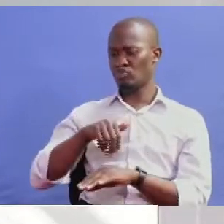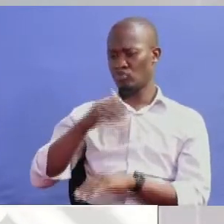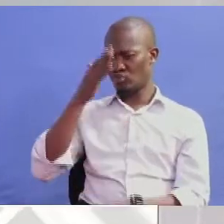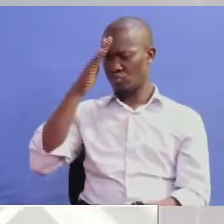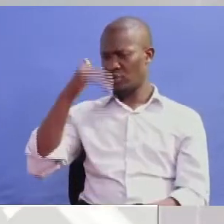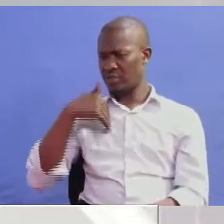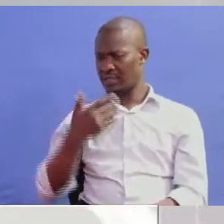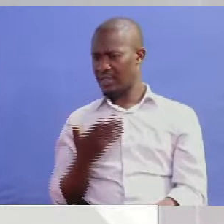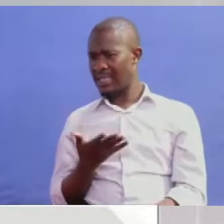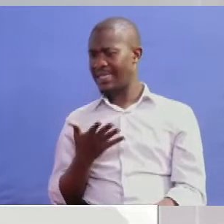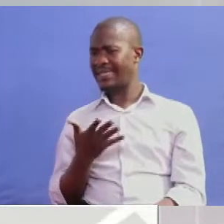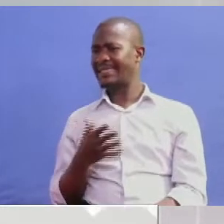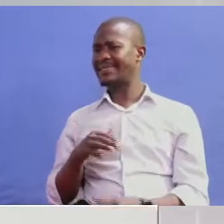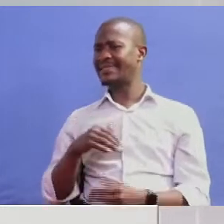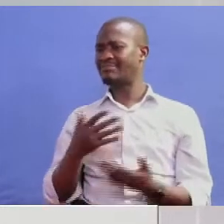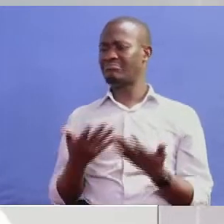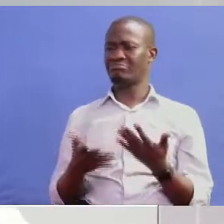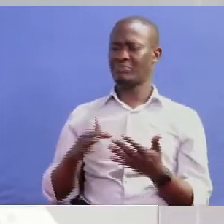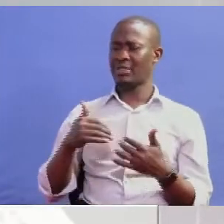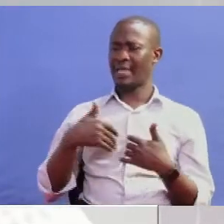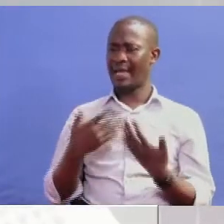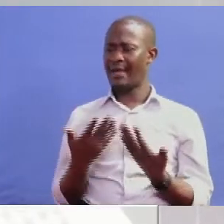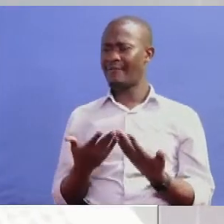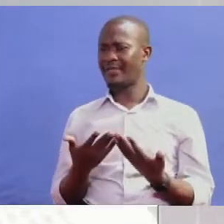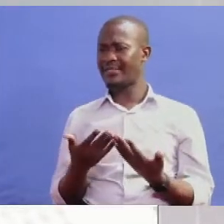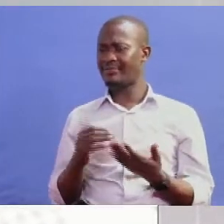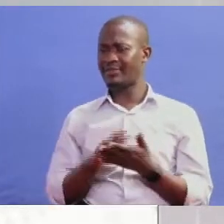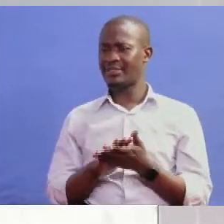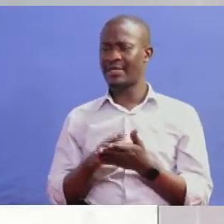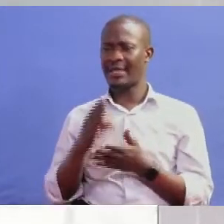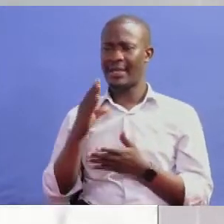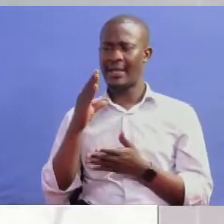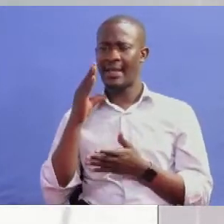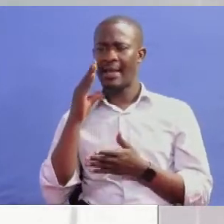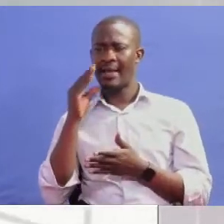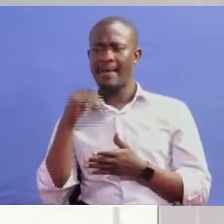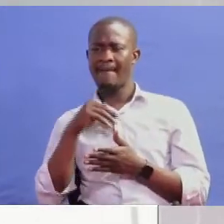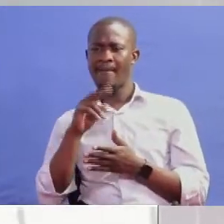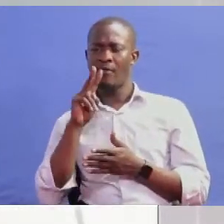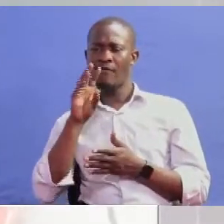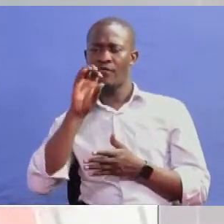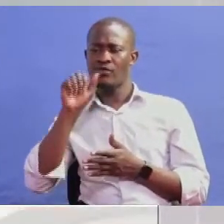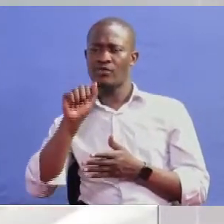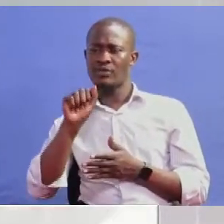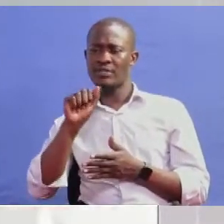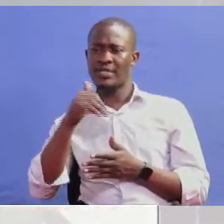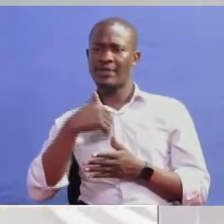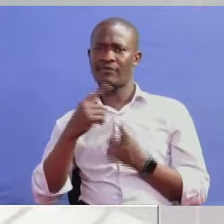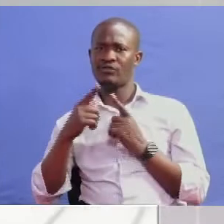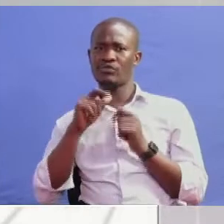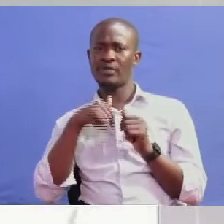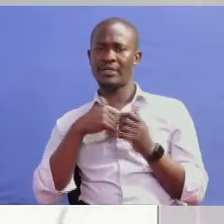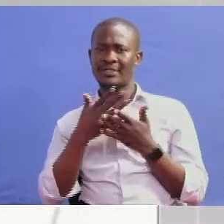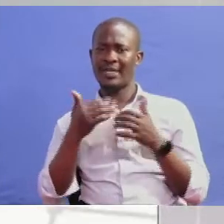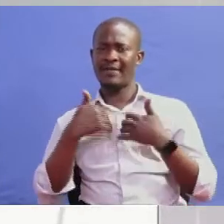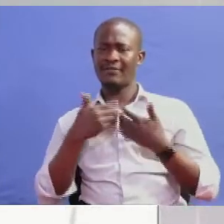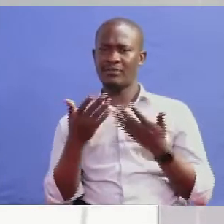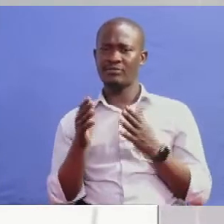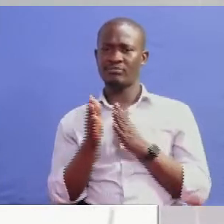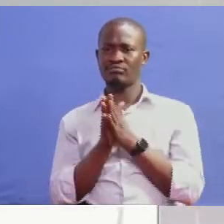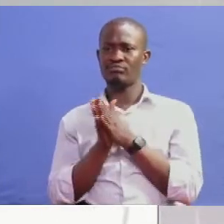swordsman is as unlikely as it is inspirational. Voice of America's Saida Soler spoke to him and has this